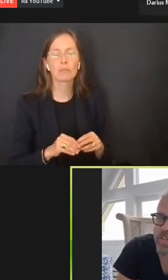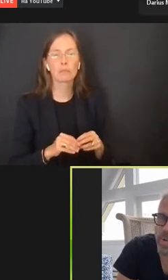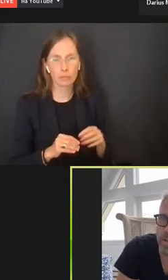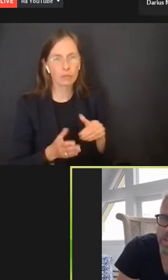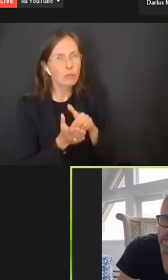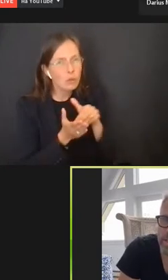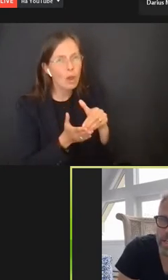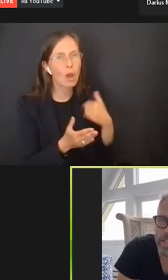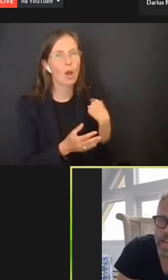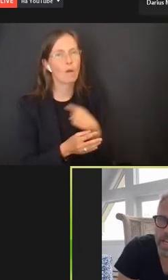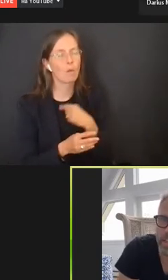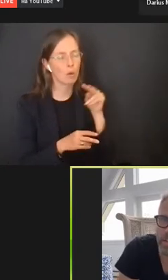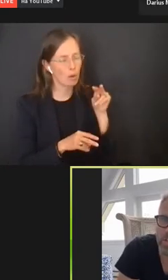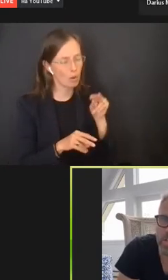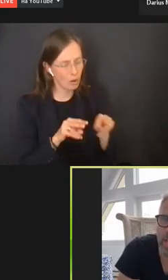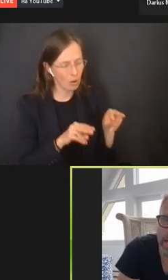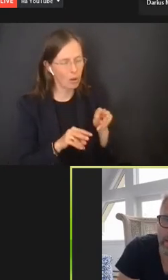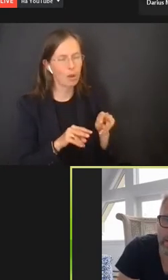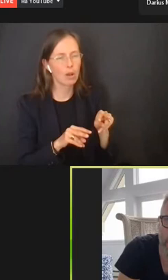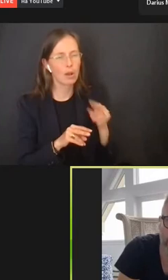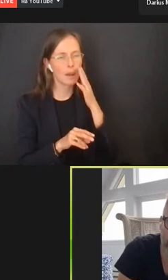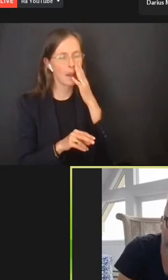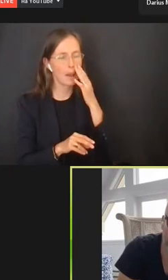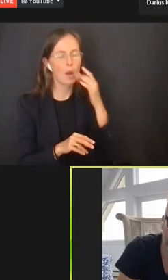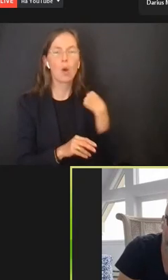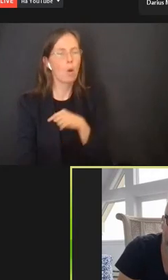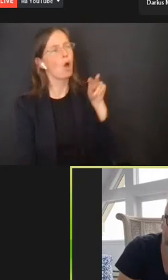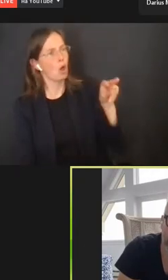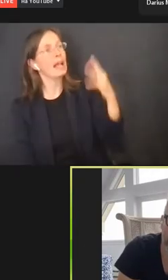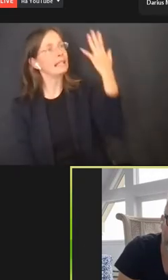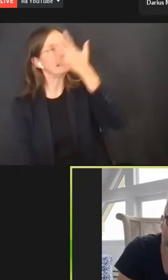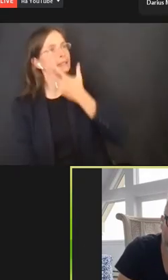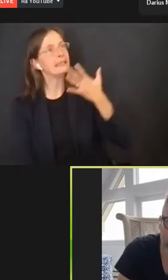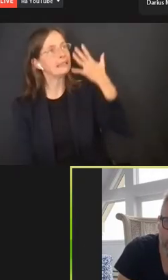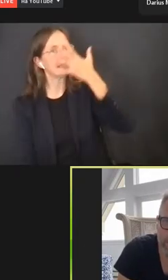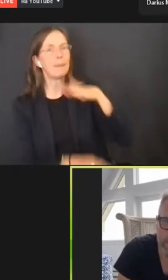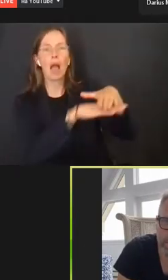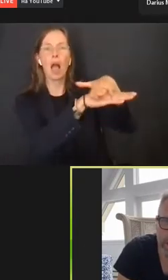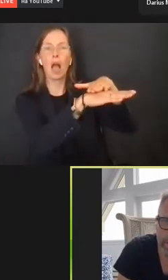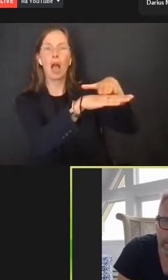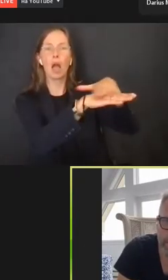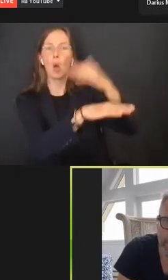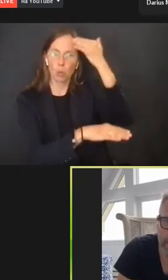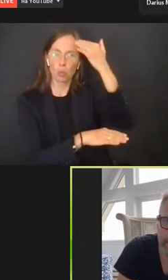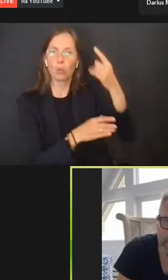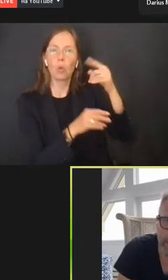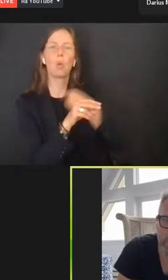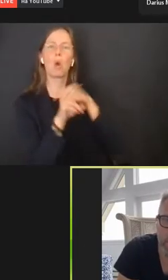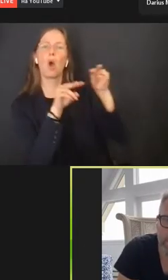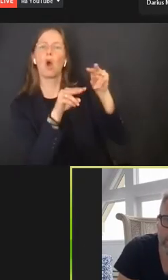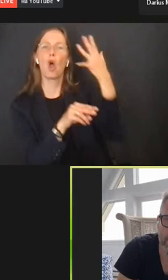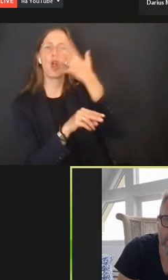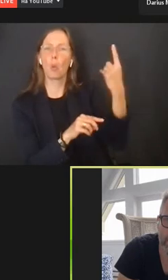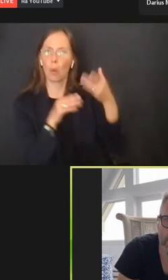So often we look at these things and it looks like one thing, you know, and we never know the subplot that lives behind it. We never